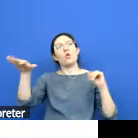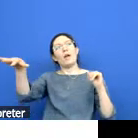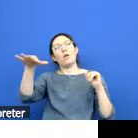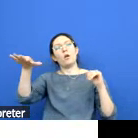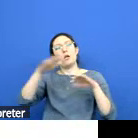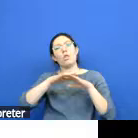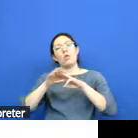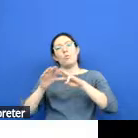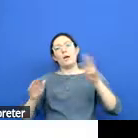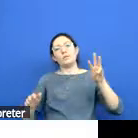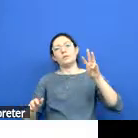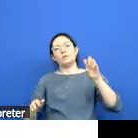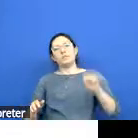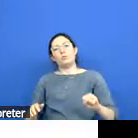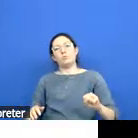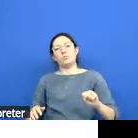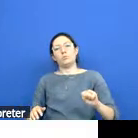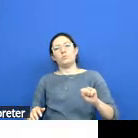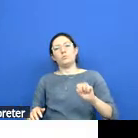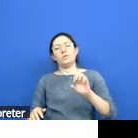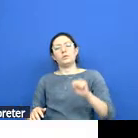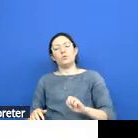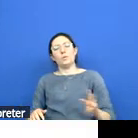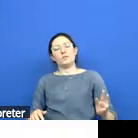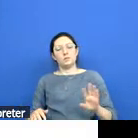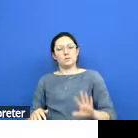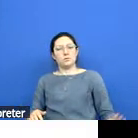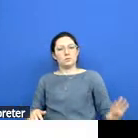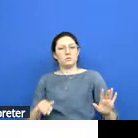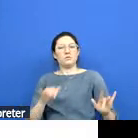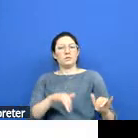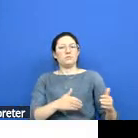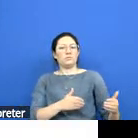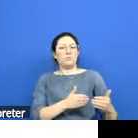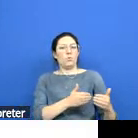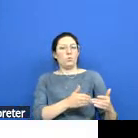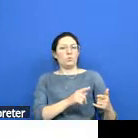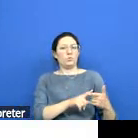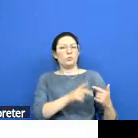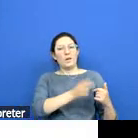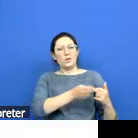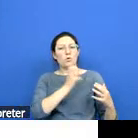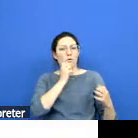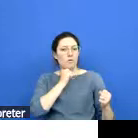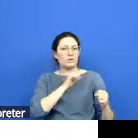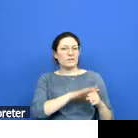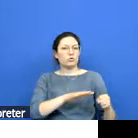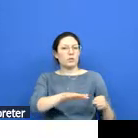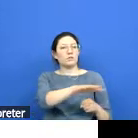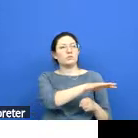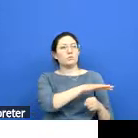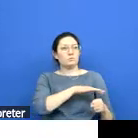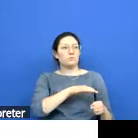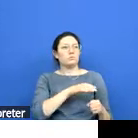the southwest area. That's kind of adjacent to historical district. So we obviously wanted to adhere